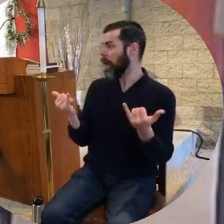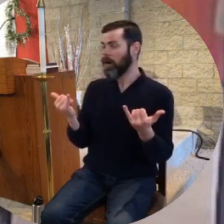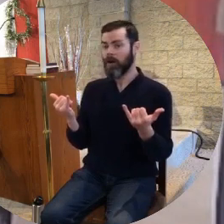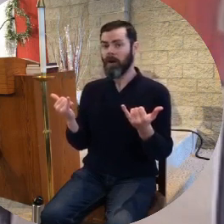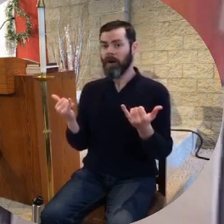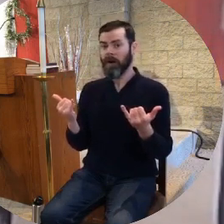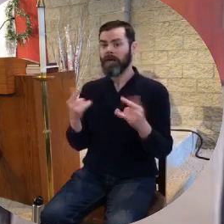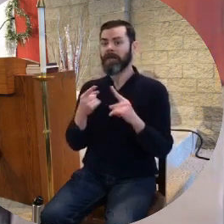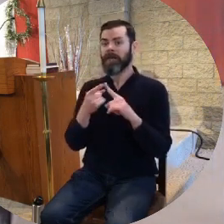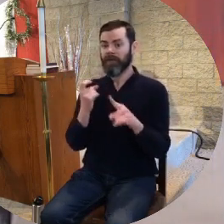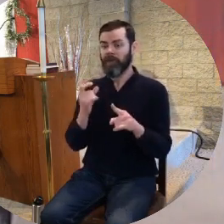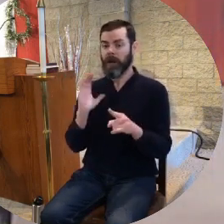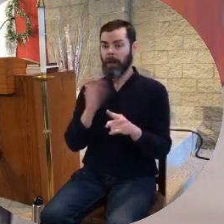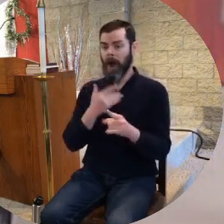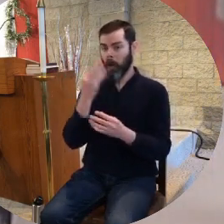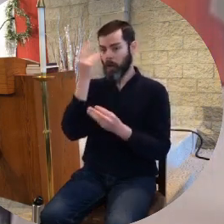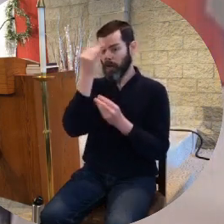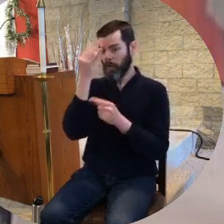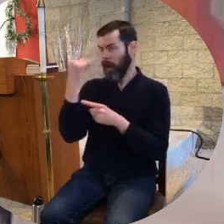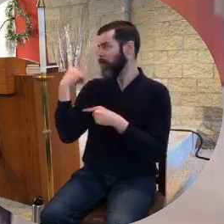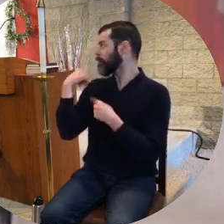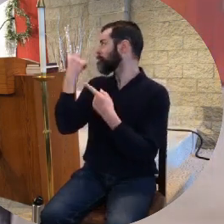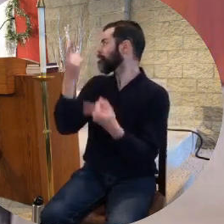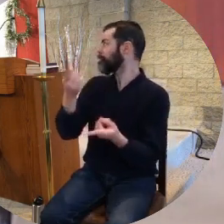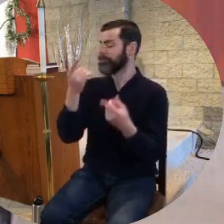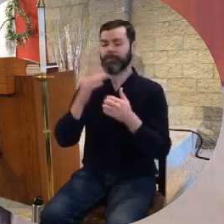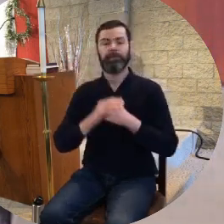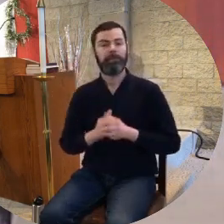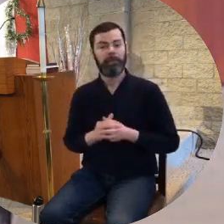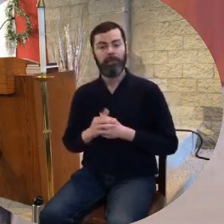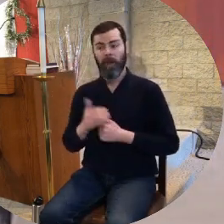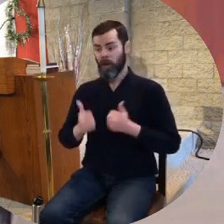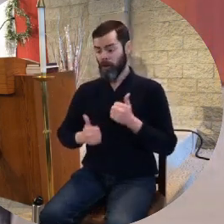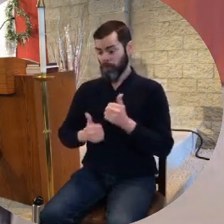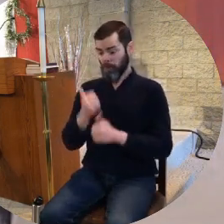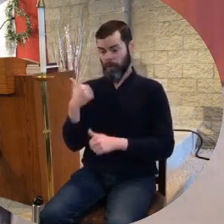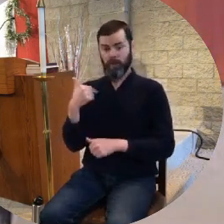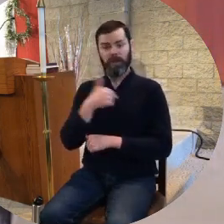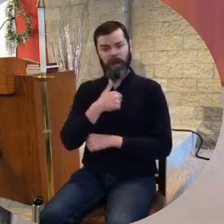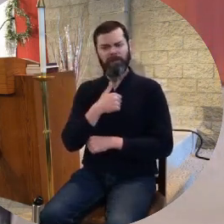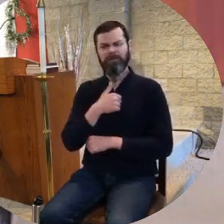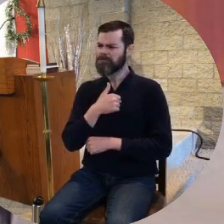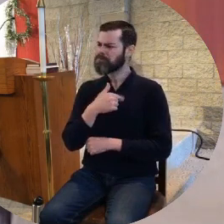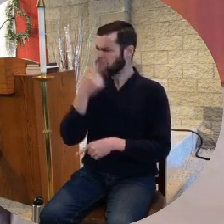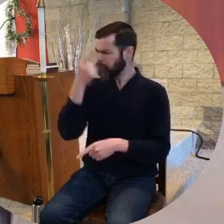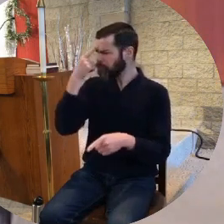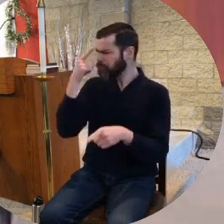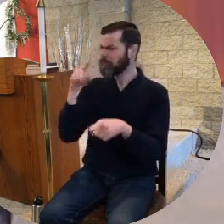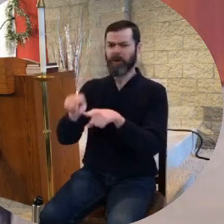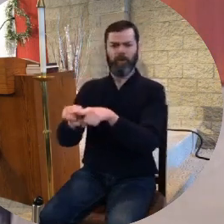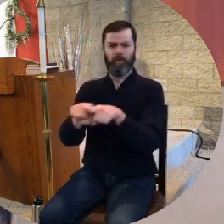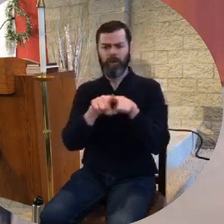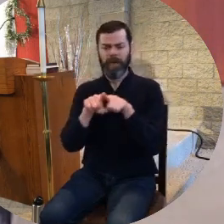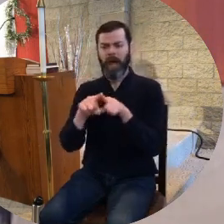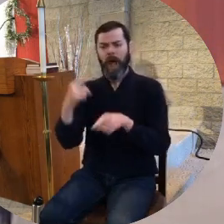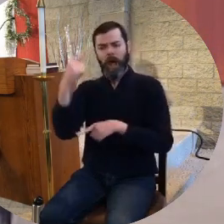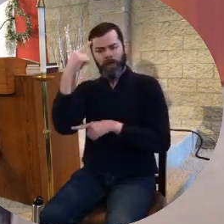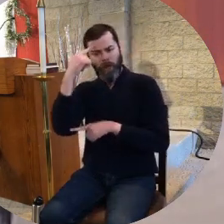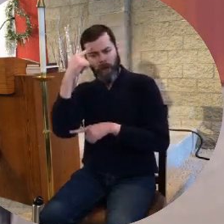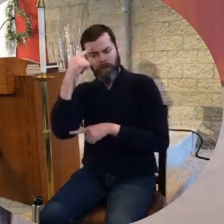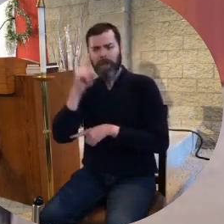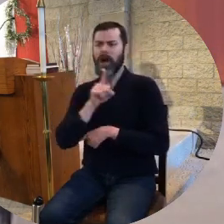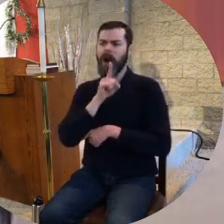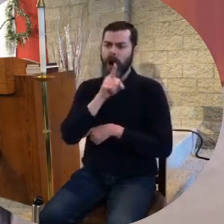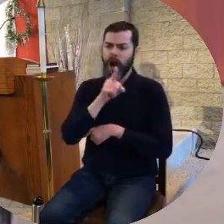won't ask for a show of hands on that right now, okay? But most of us would probably be in agreement with that, that thoughts are things, and they are